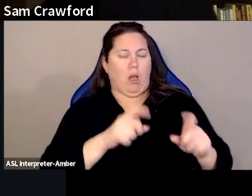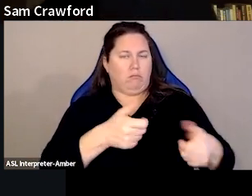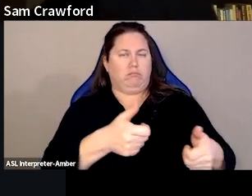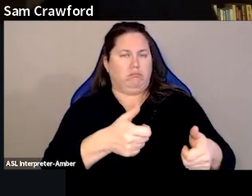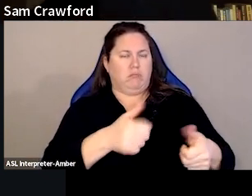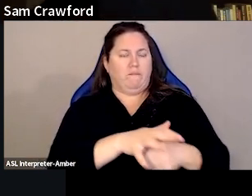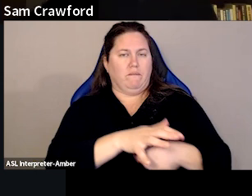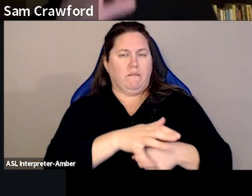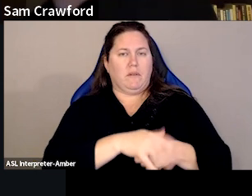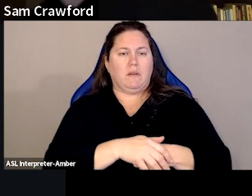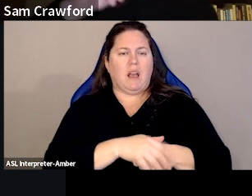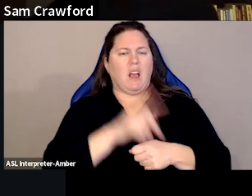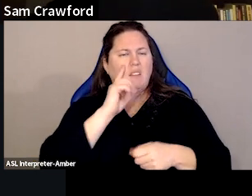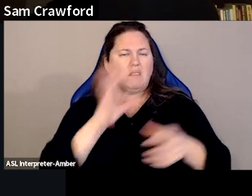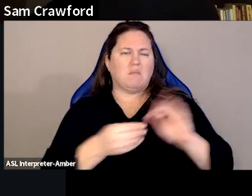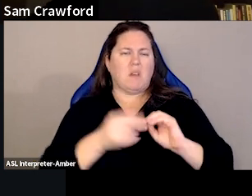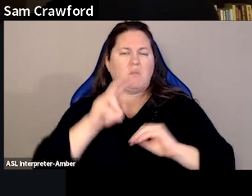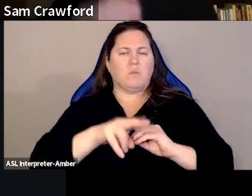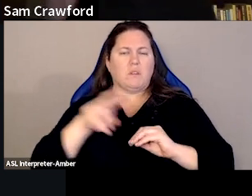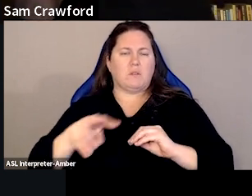22 in all. If you go to